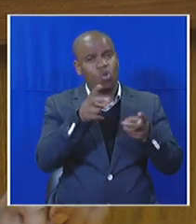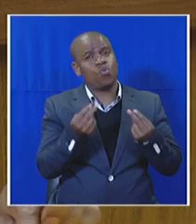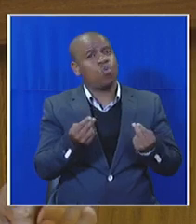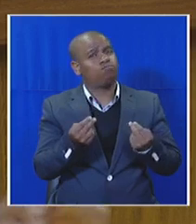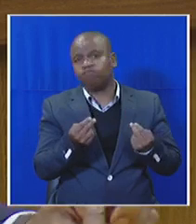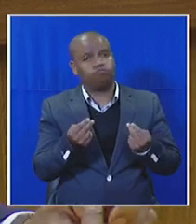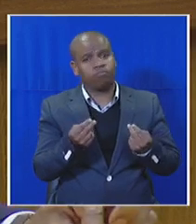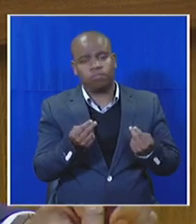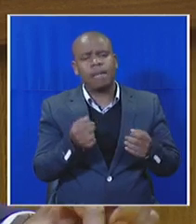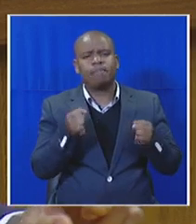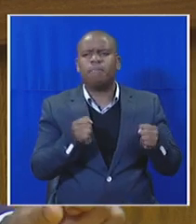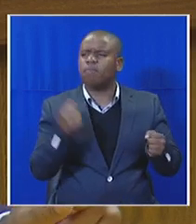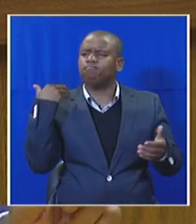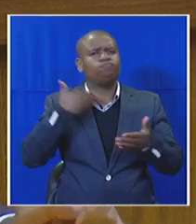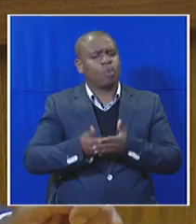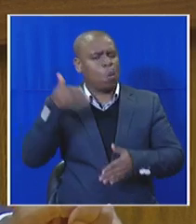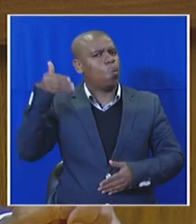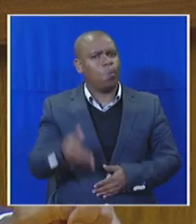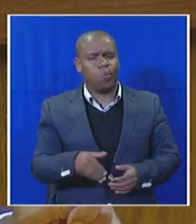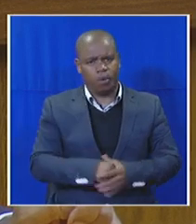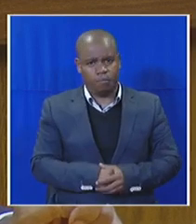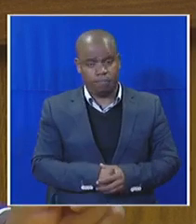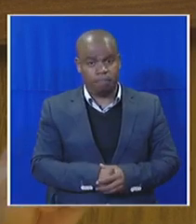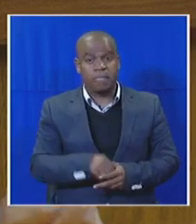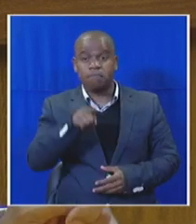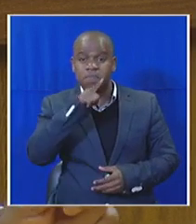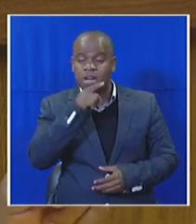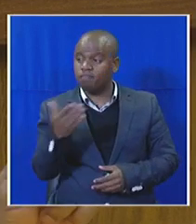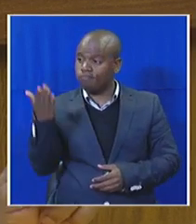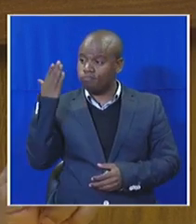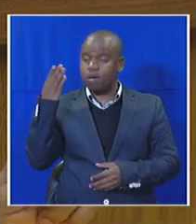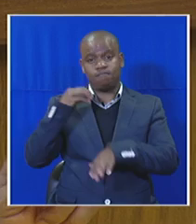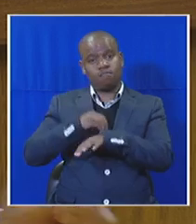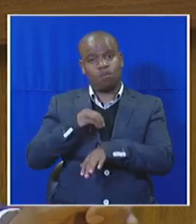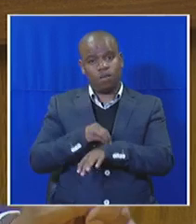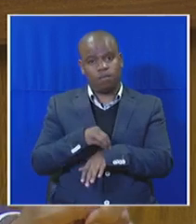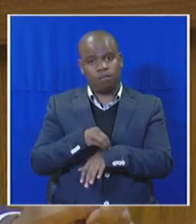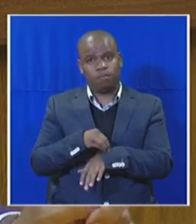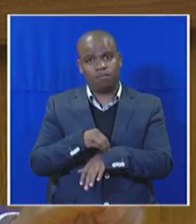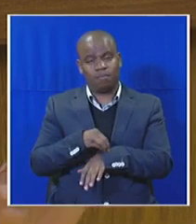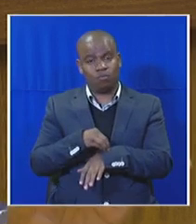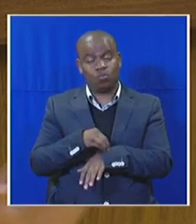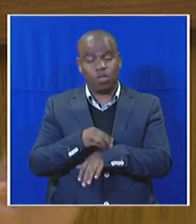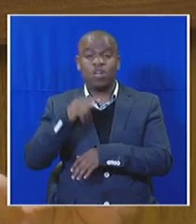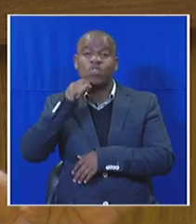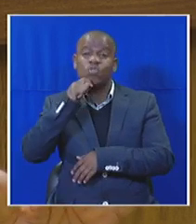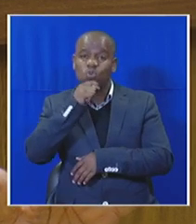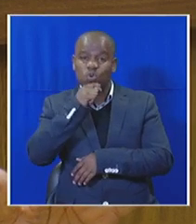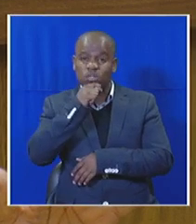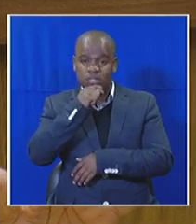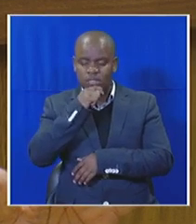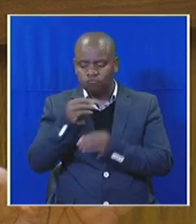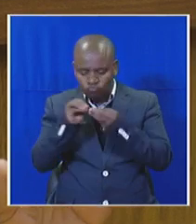Nuclear has been there. The only problem in the past, it was used wrongly for dangerous